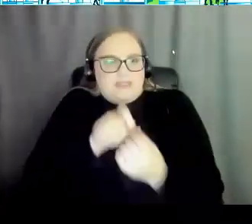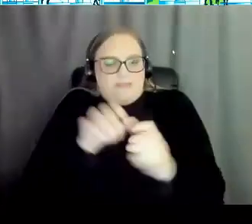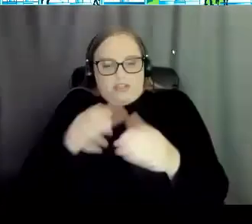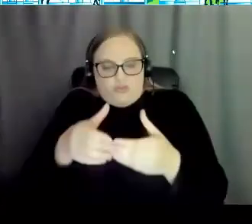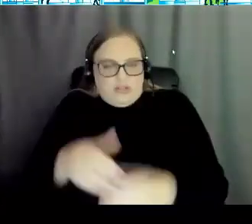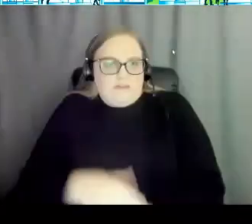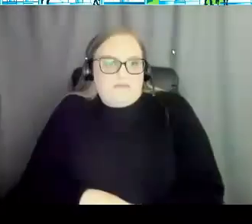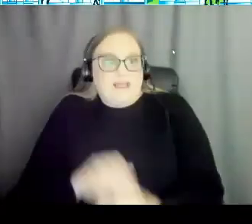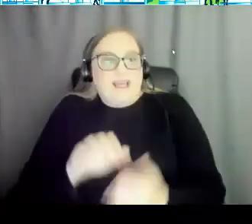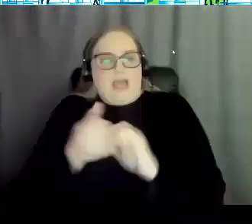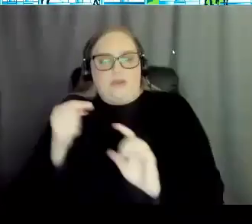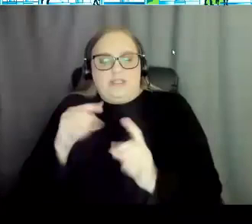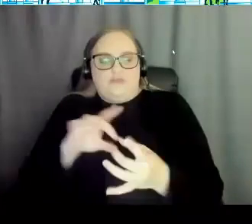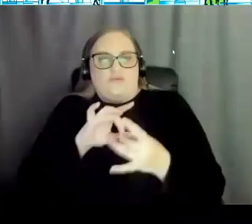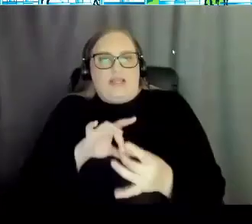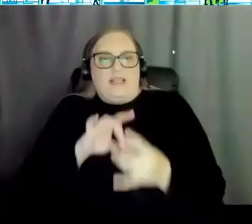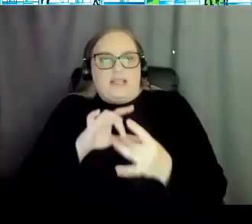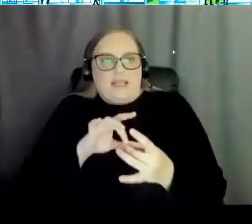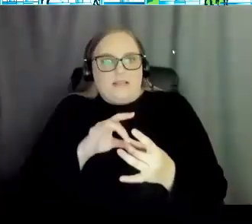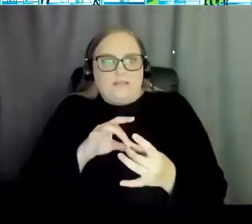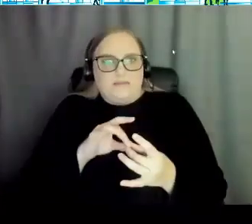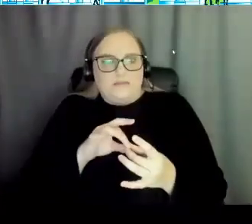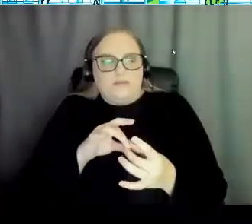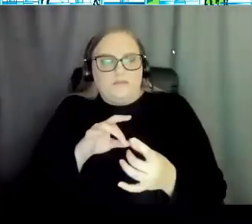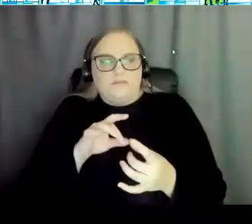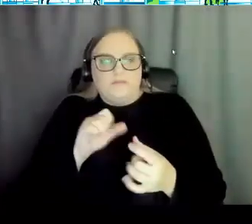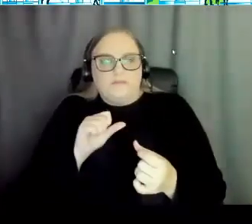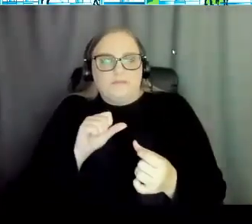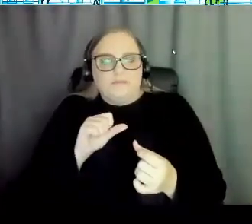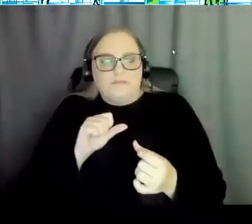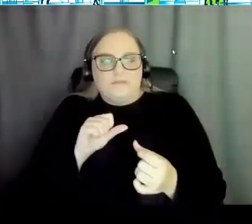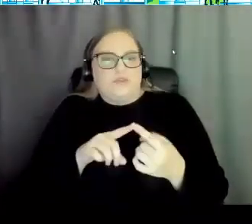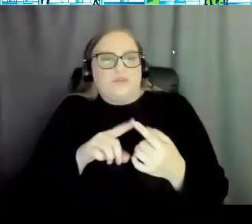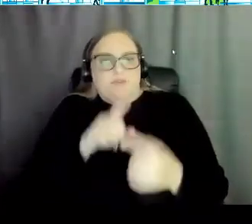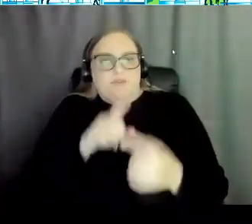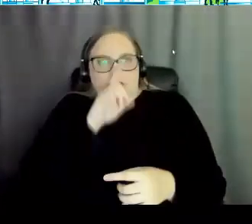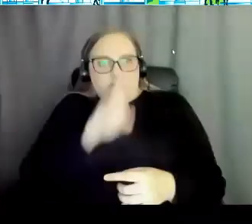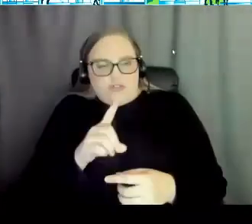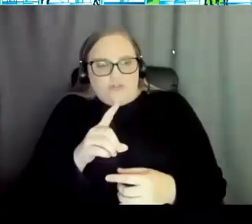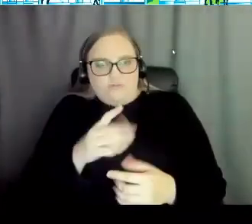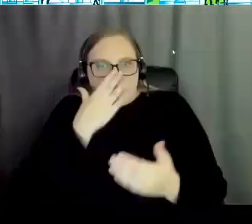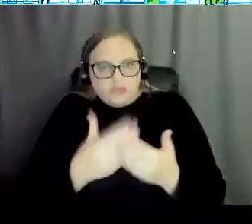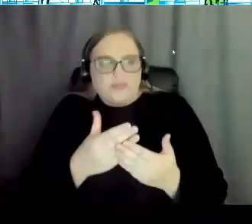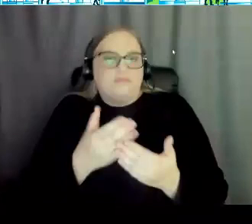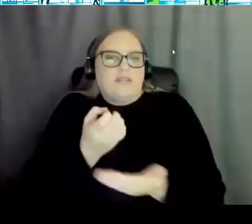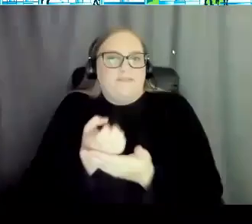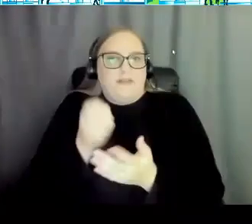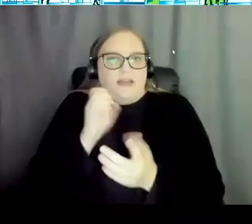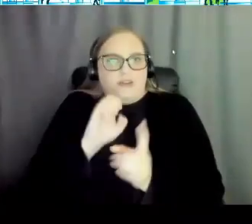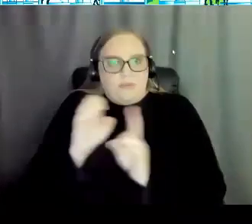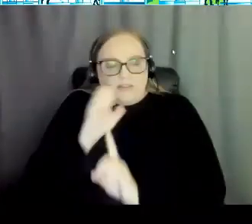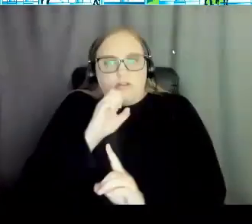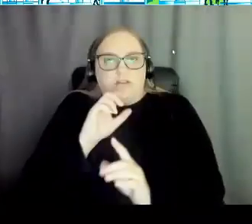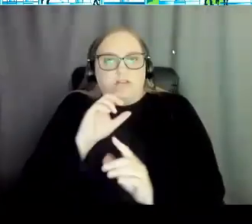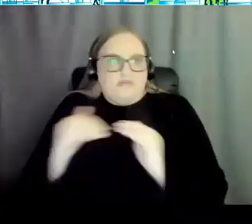And how does this relate to the idea of ensuring principles of environmental justice are embedded in the